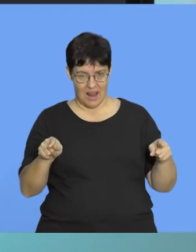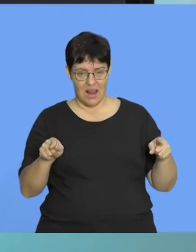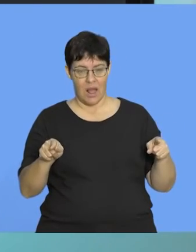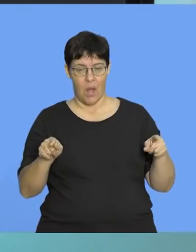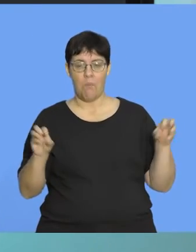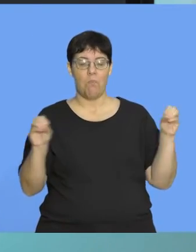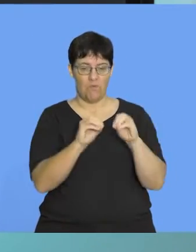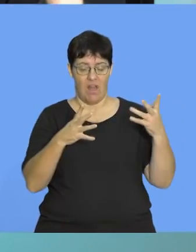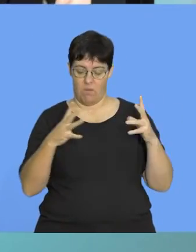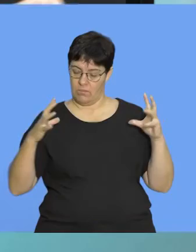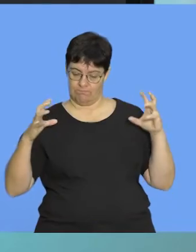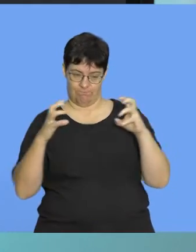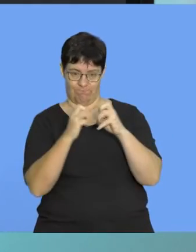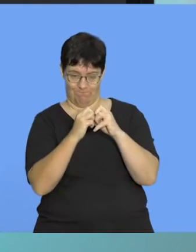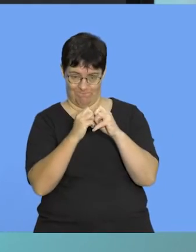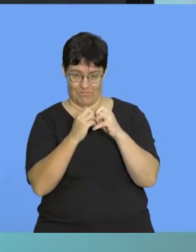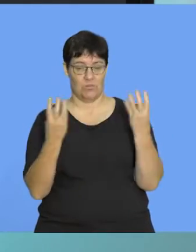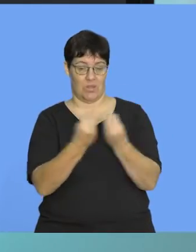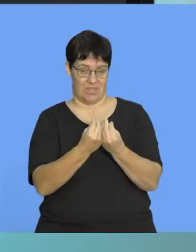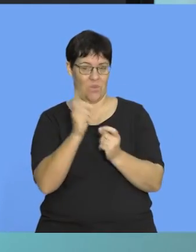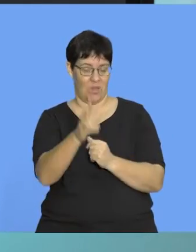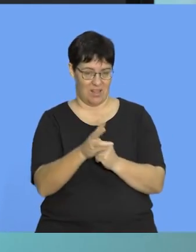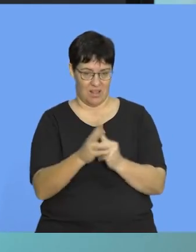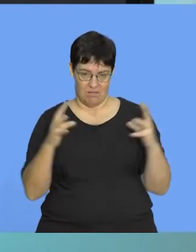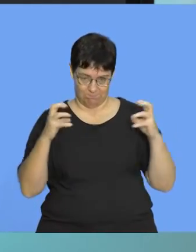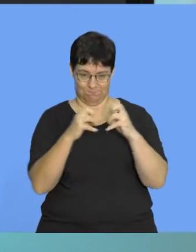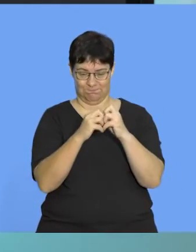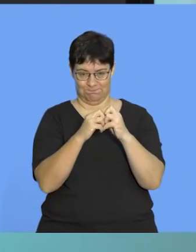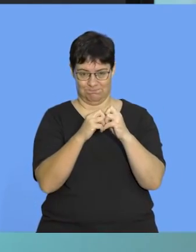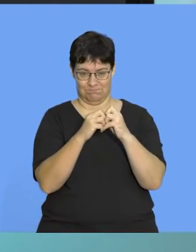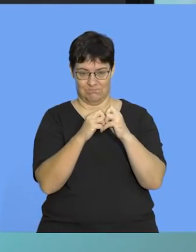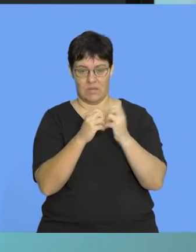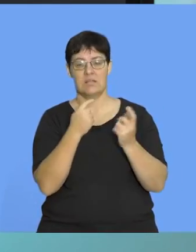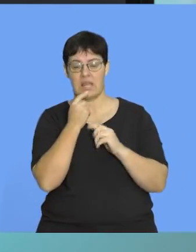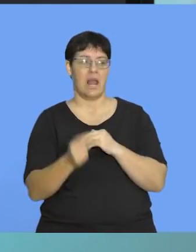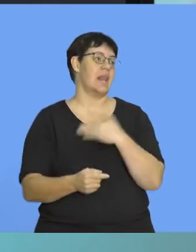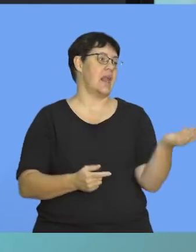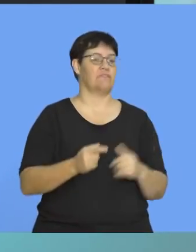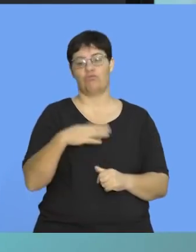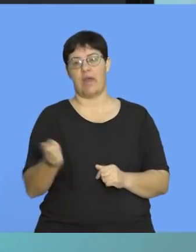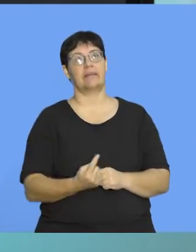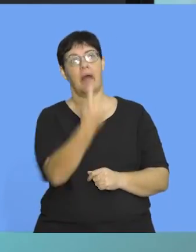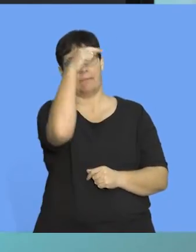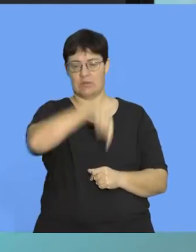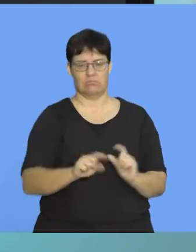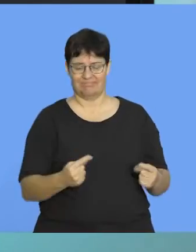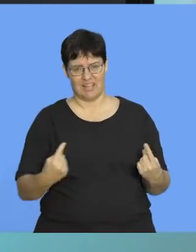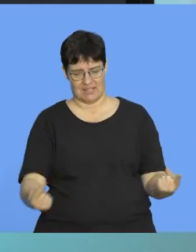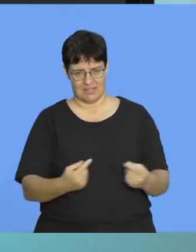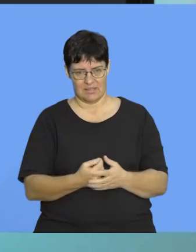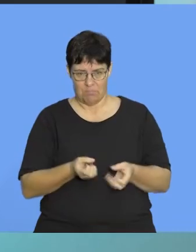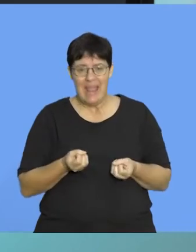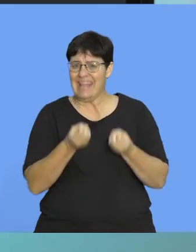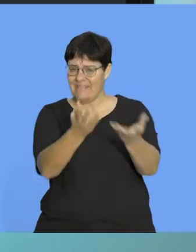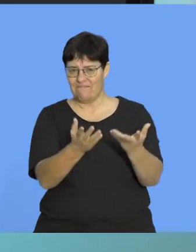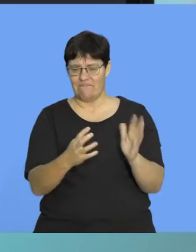masses will move. They will come together. You can't give me a direction left, right, up, down. I